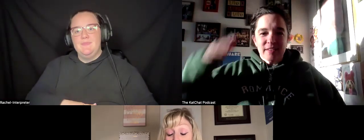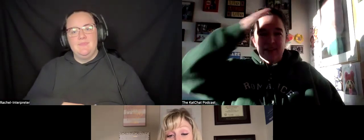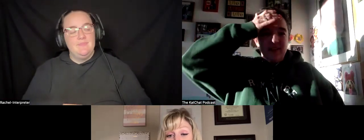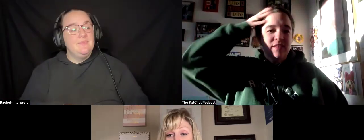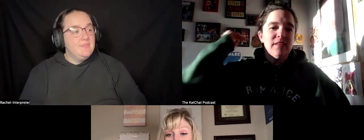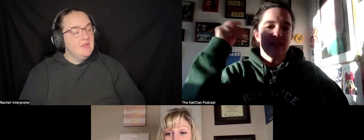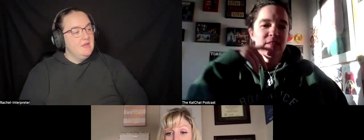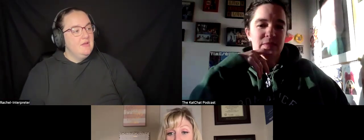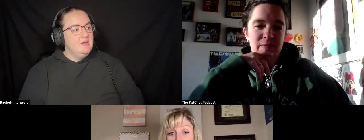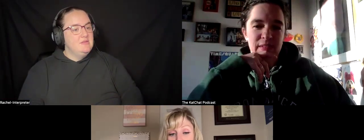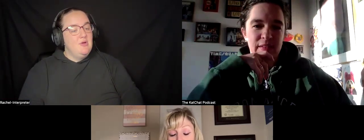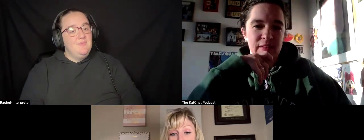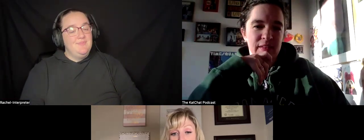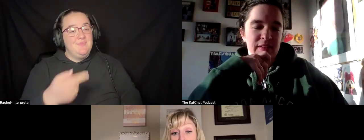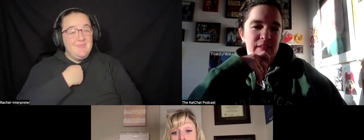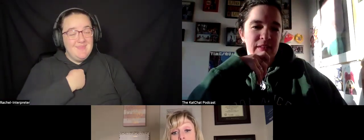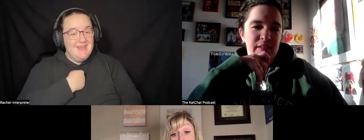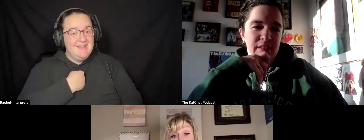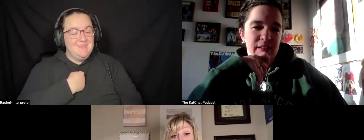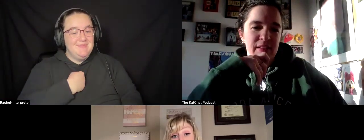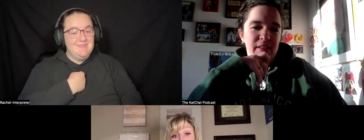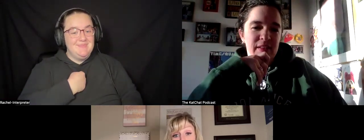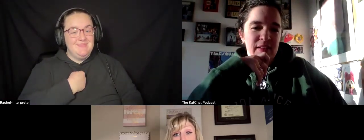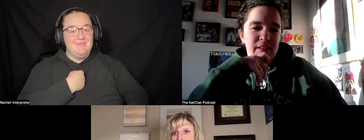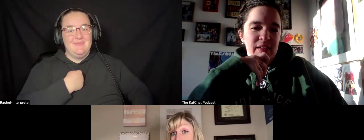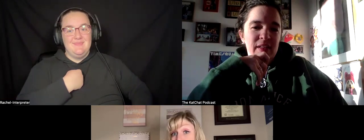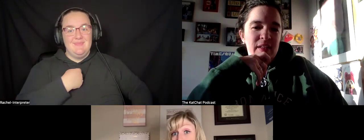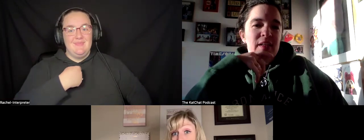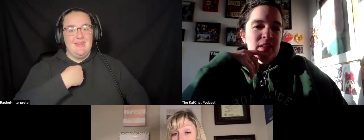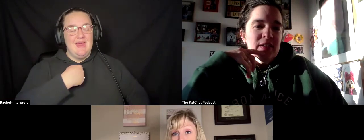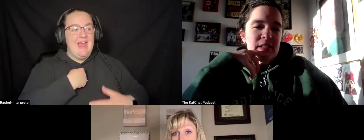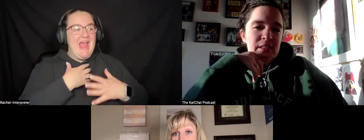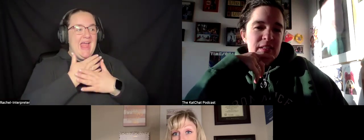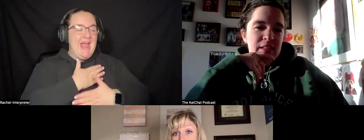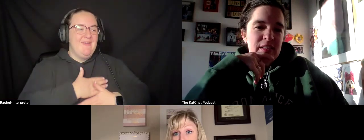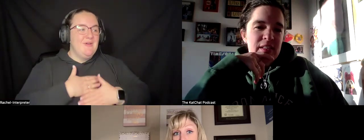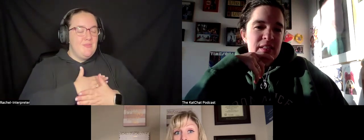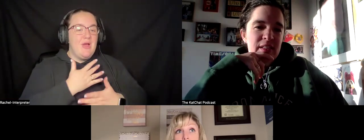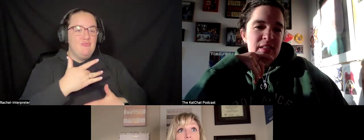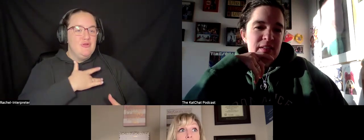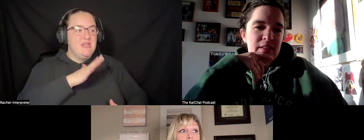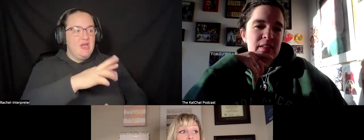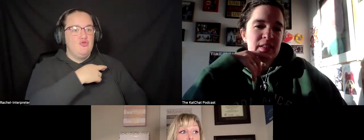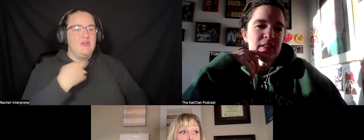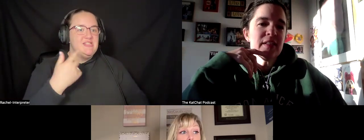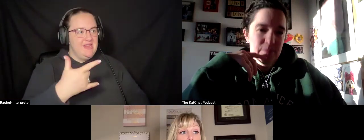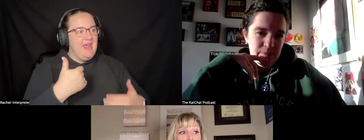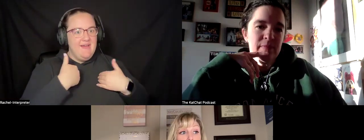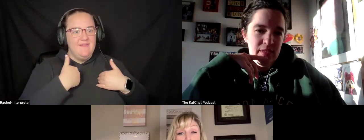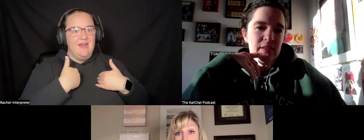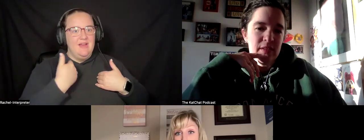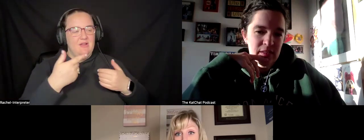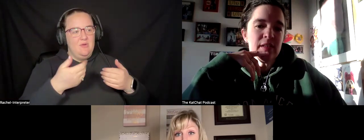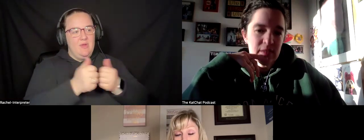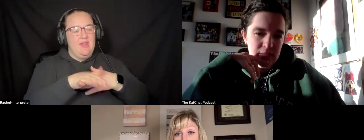So I've actually been a fan that of the risks that they've taken in storylines. I've been a fan that